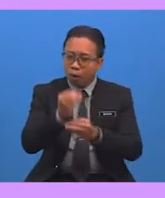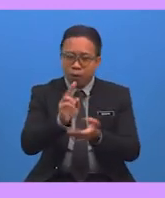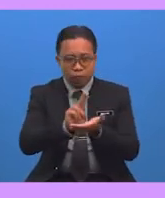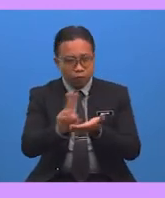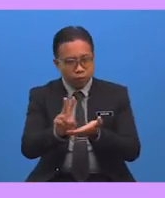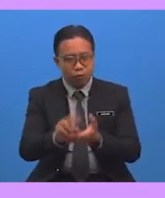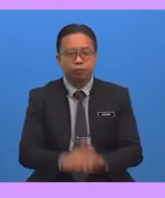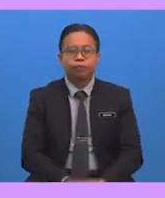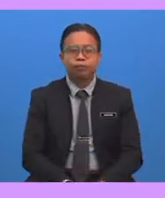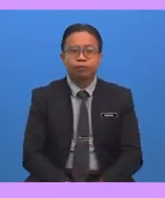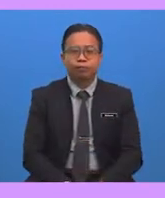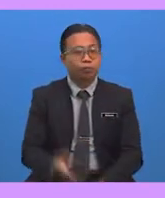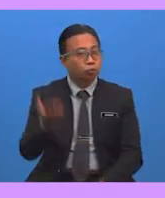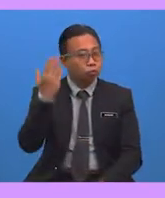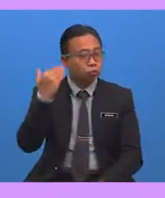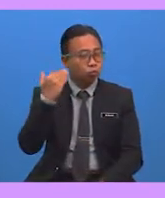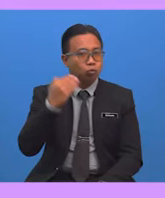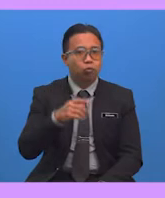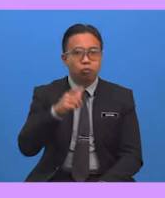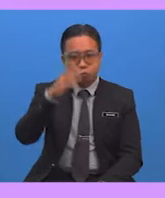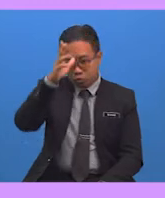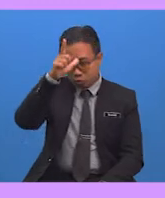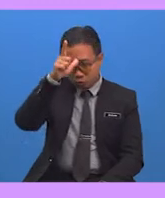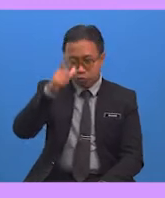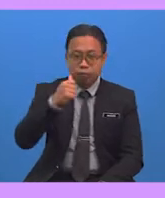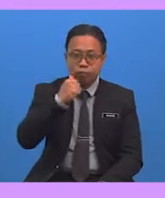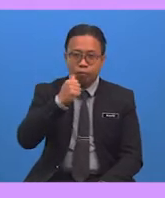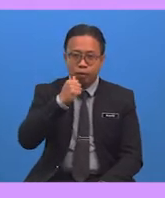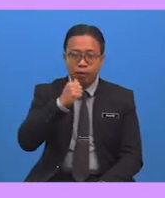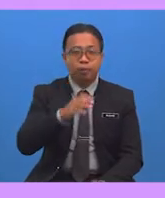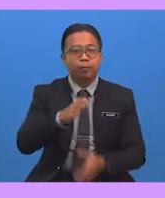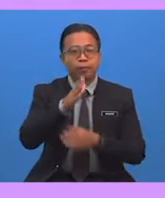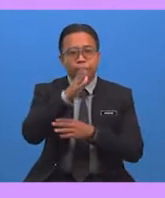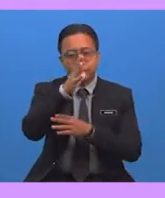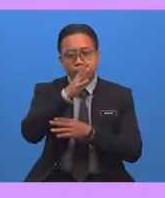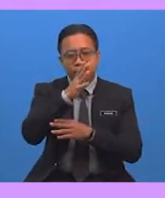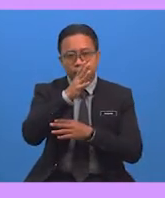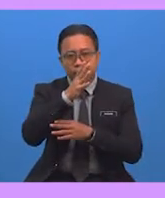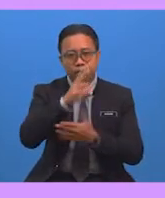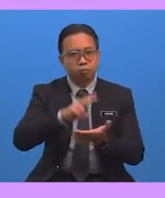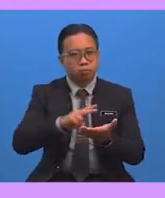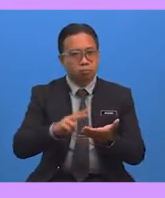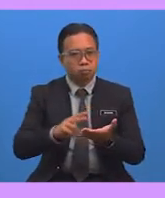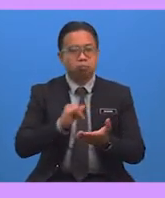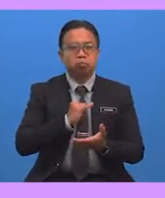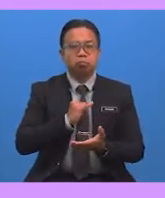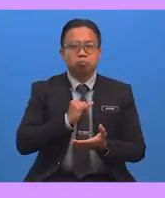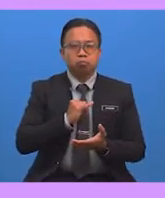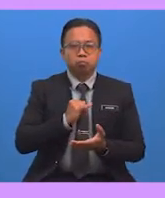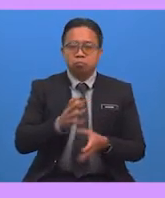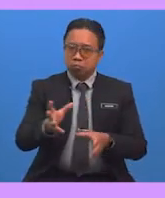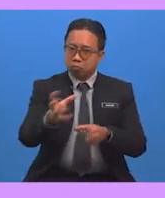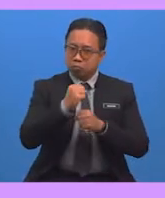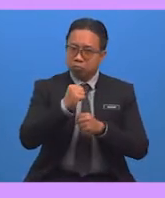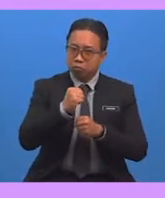for elders and filial piety. When my mother was bedridden, I decided to take